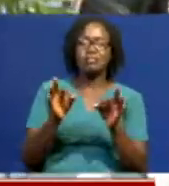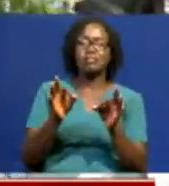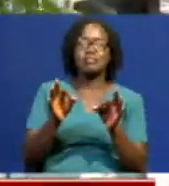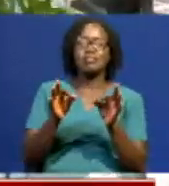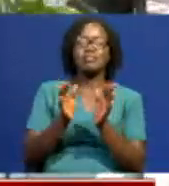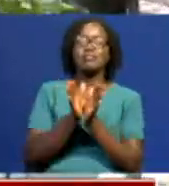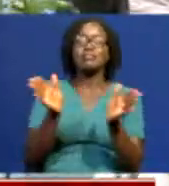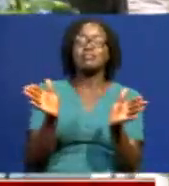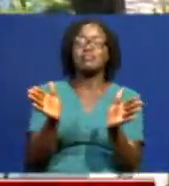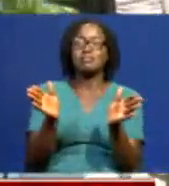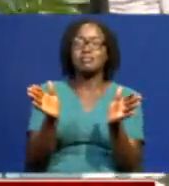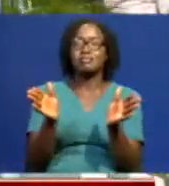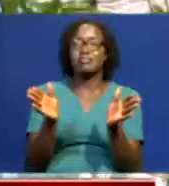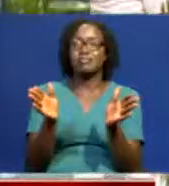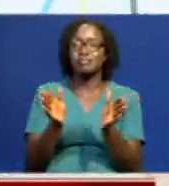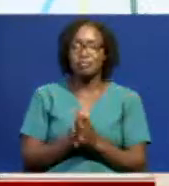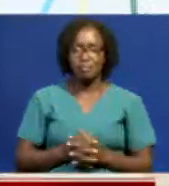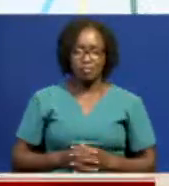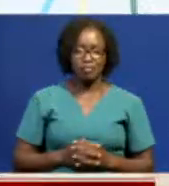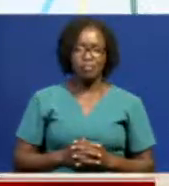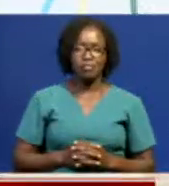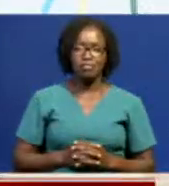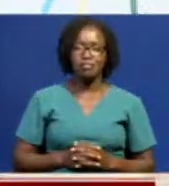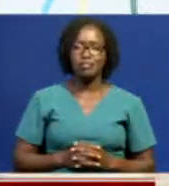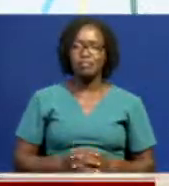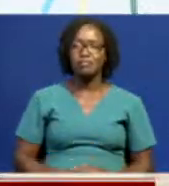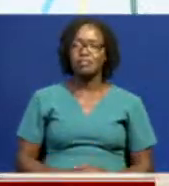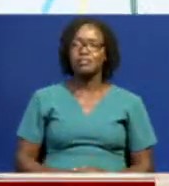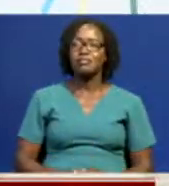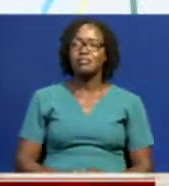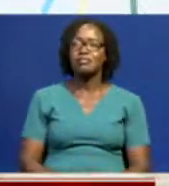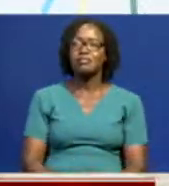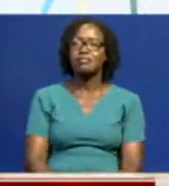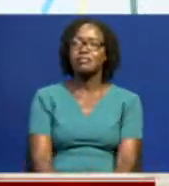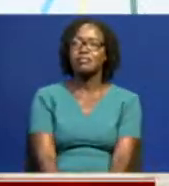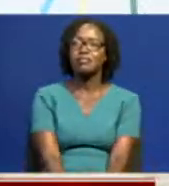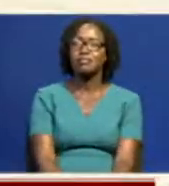to the public. Beatrice Getonyangetich, Prime Edition.